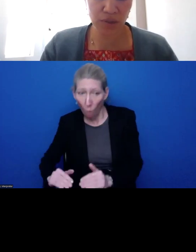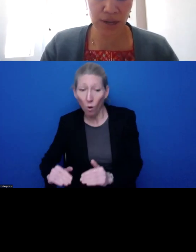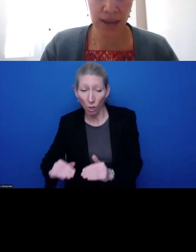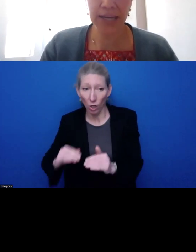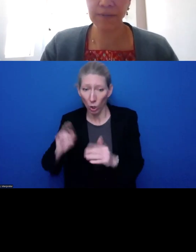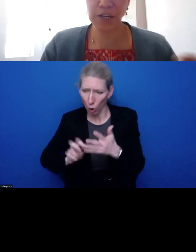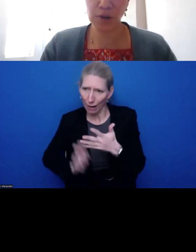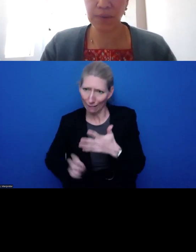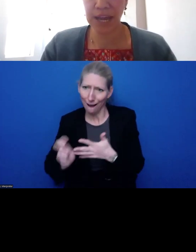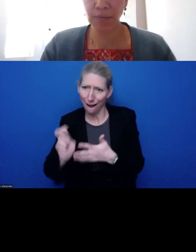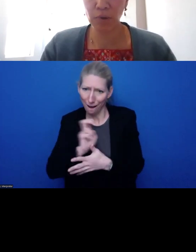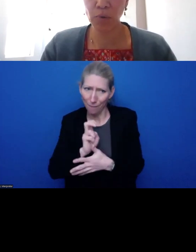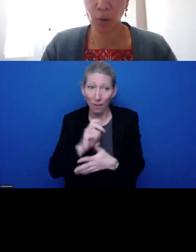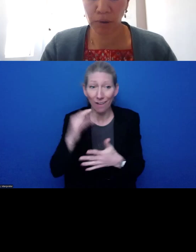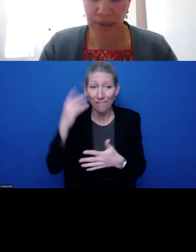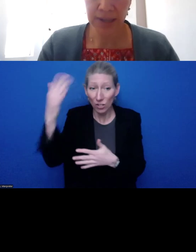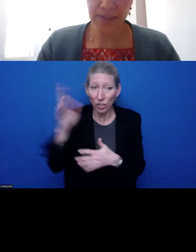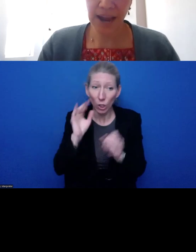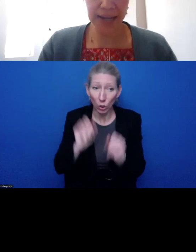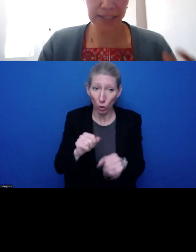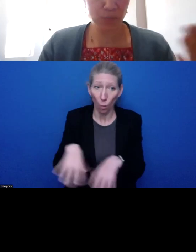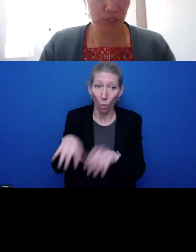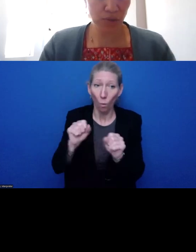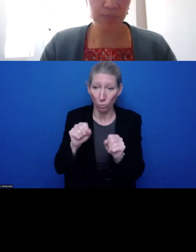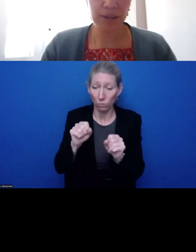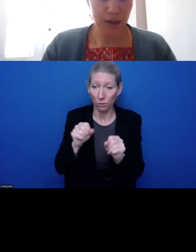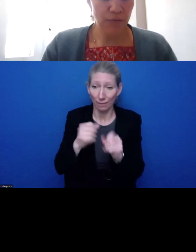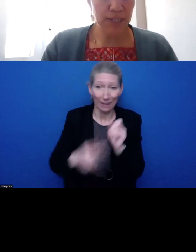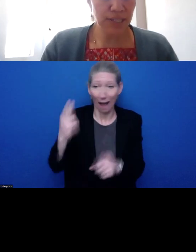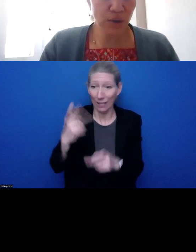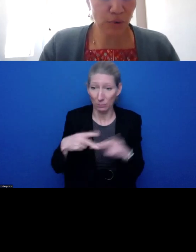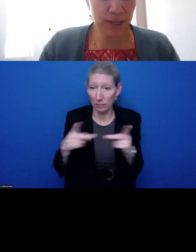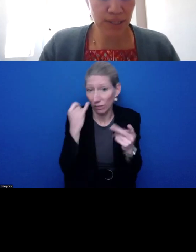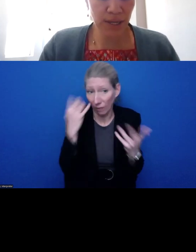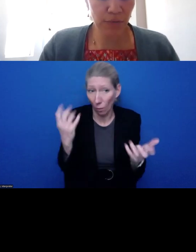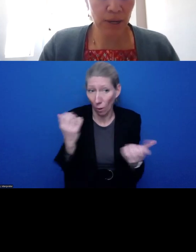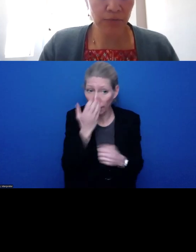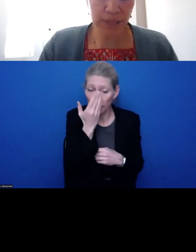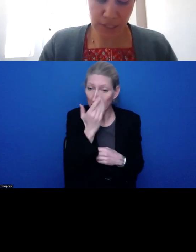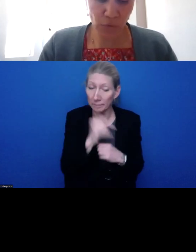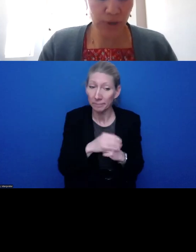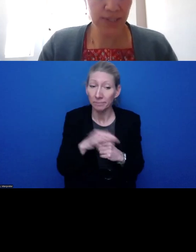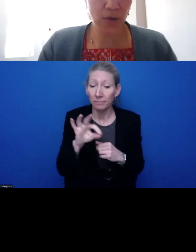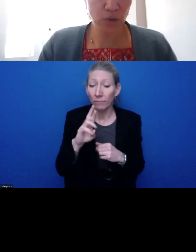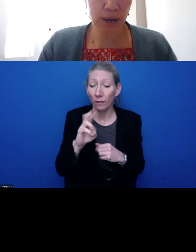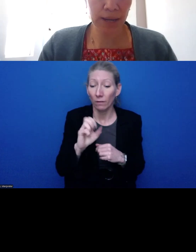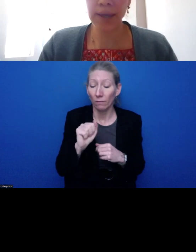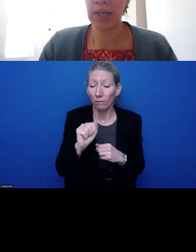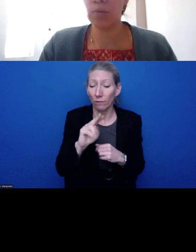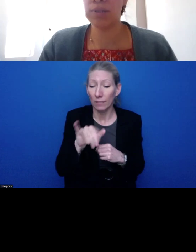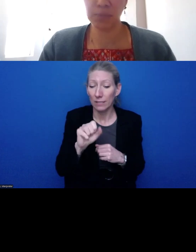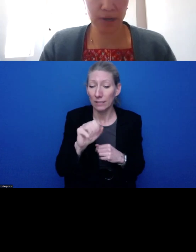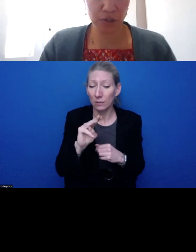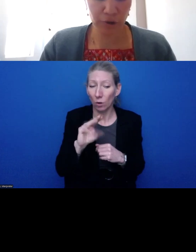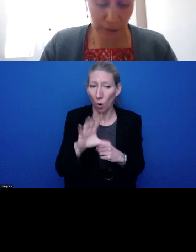the position and eventually be able to hold the highest position. Francisco Fuentes y Guzman,